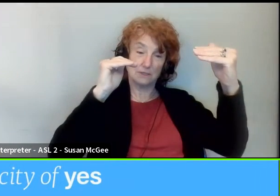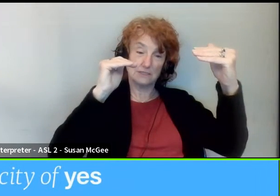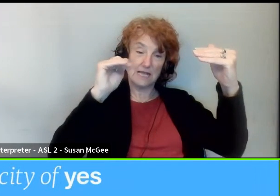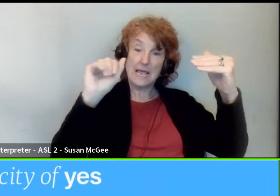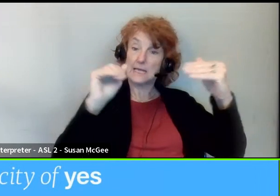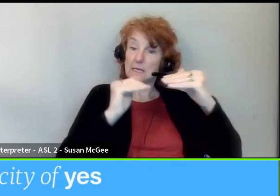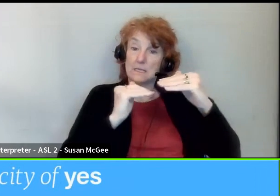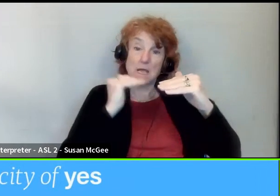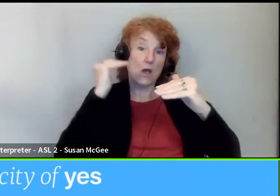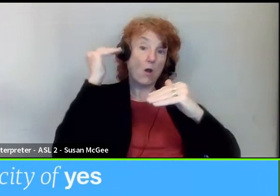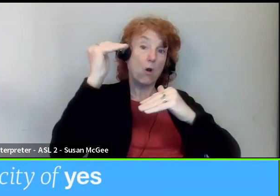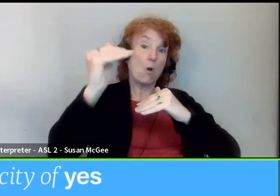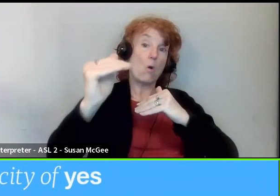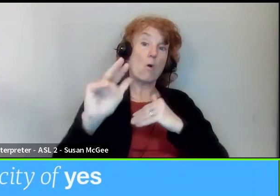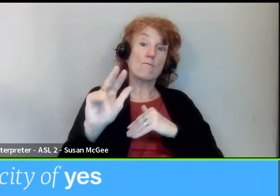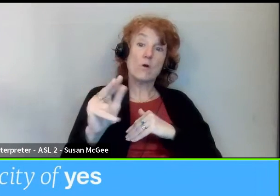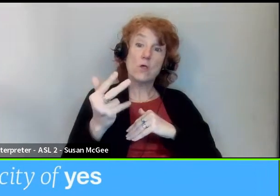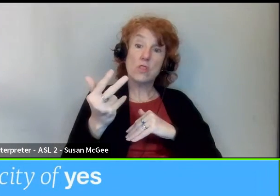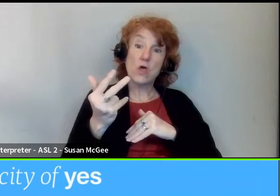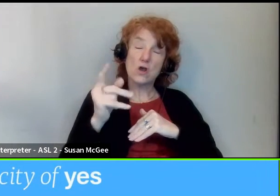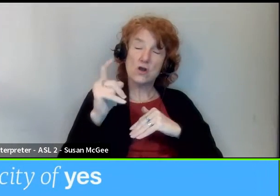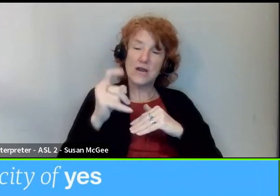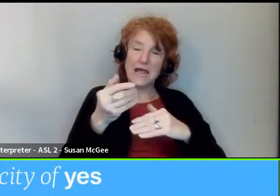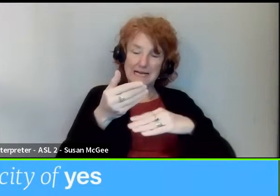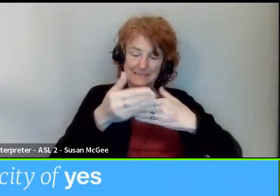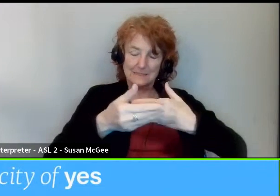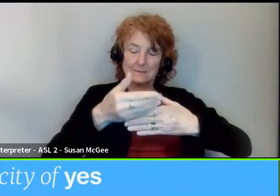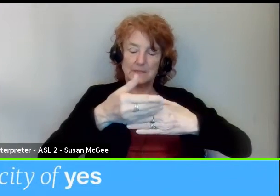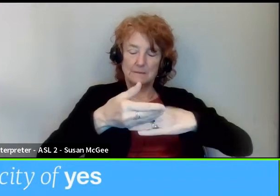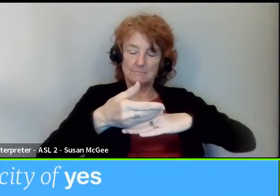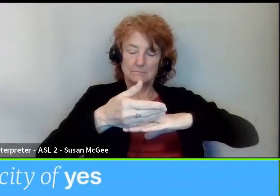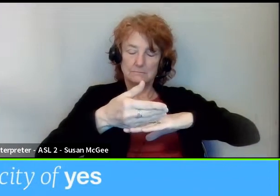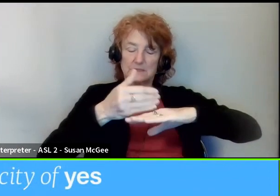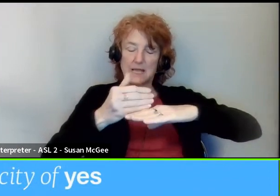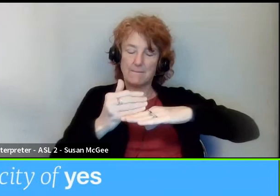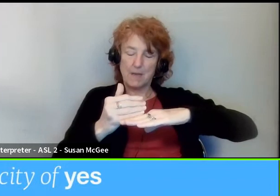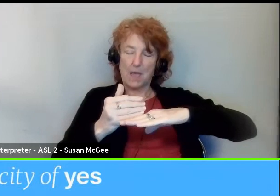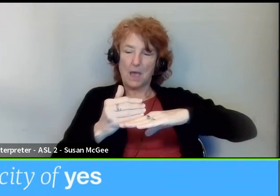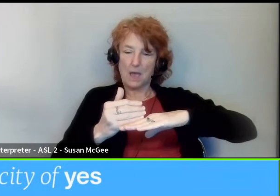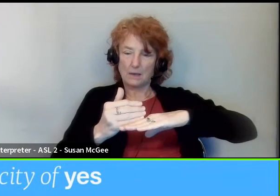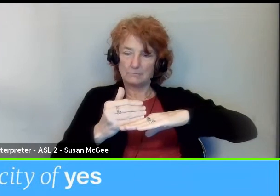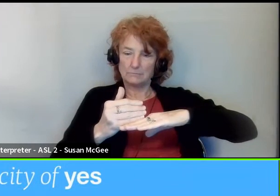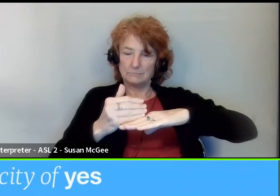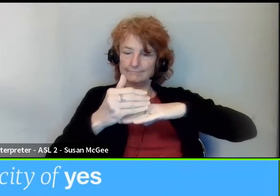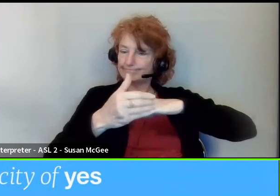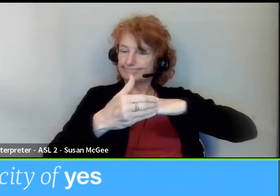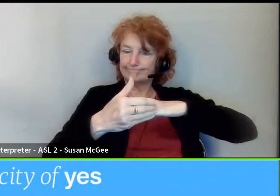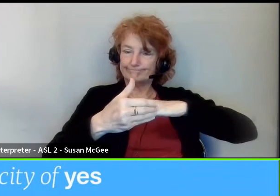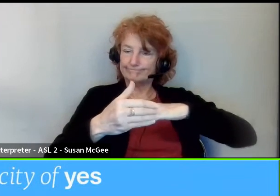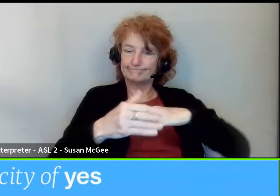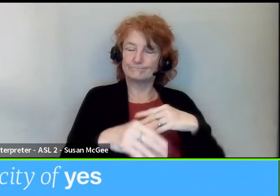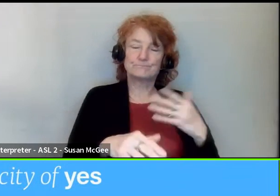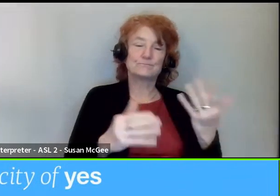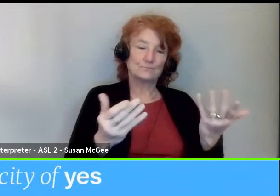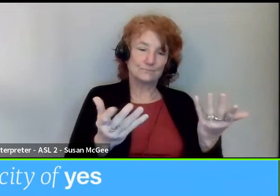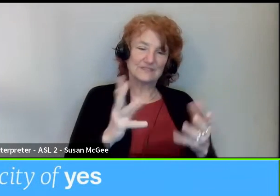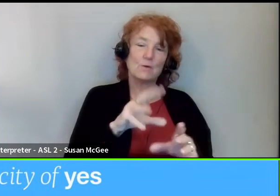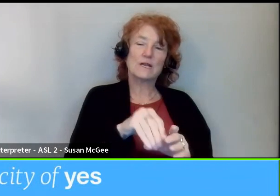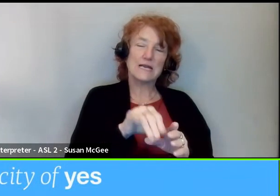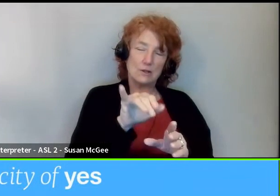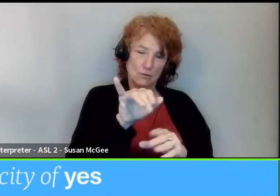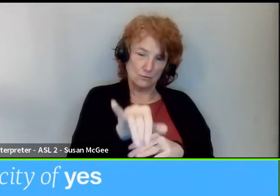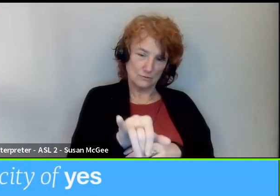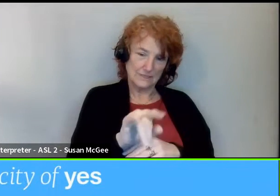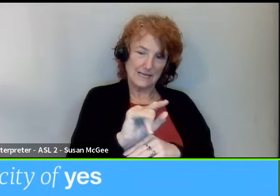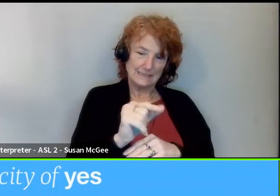third story, required to be set back, and a flat roof will be allowed. So it has that building envelope in the zoning. Again, you can review that